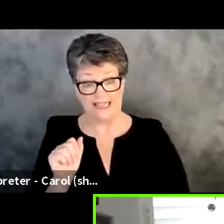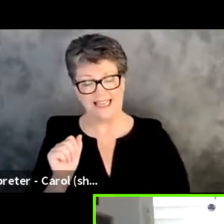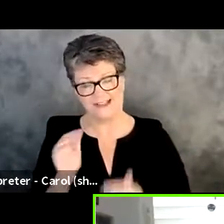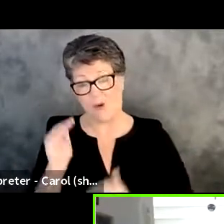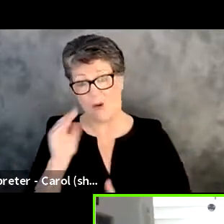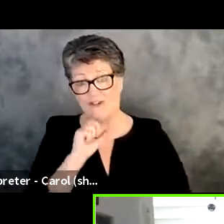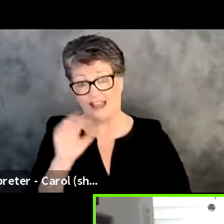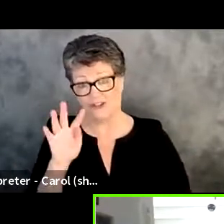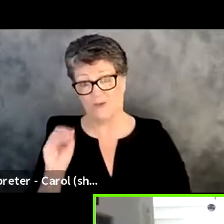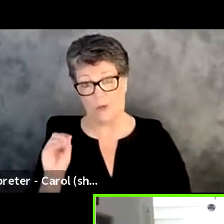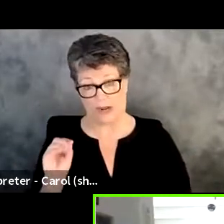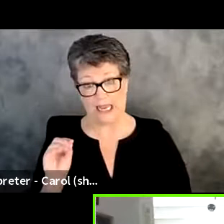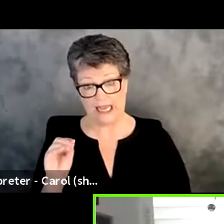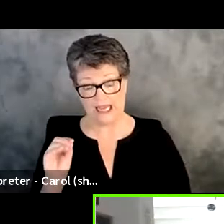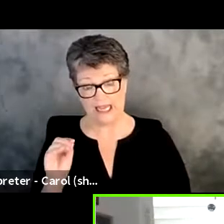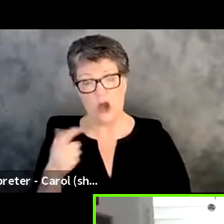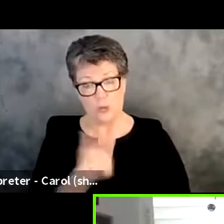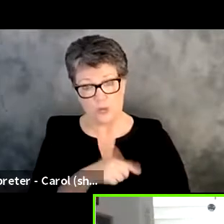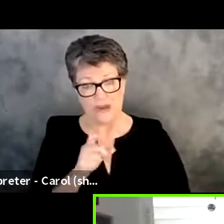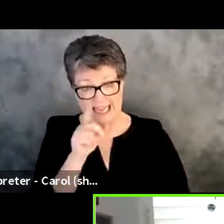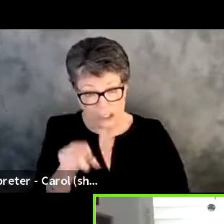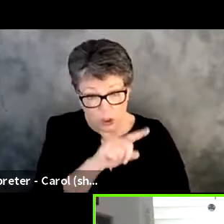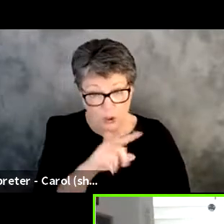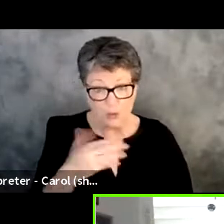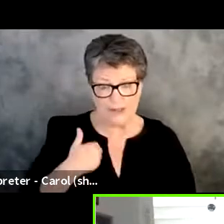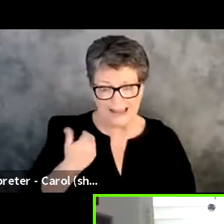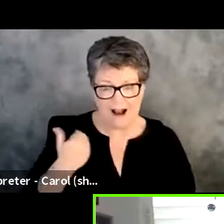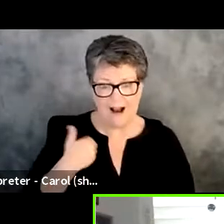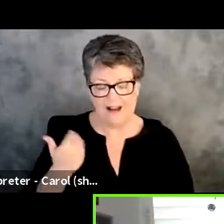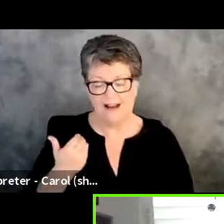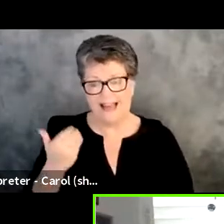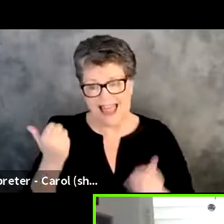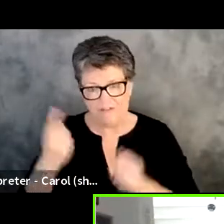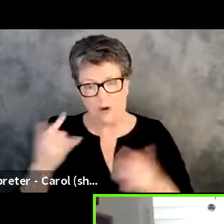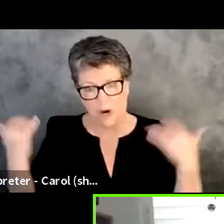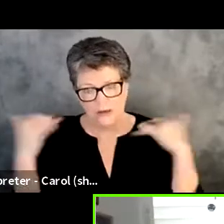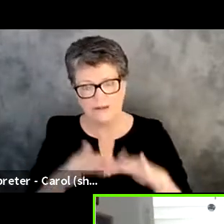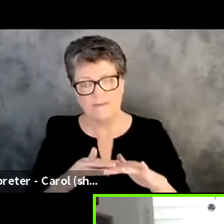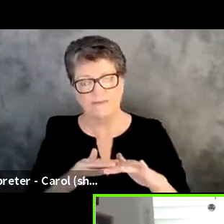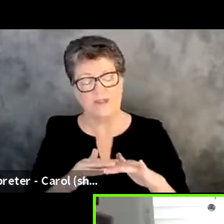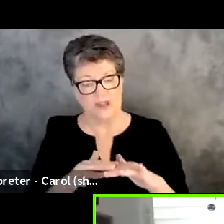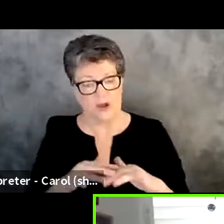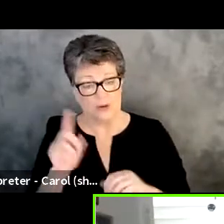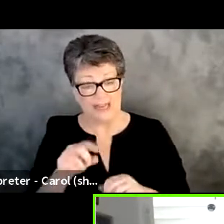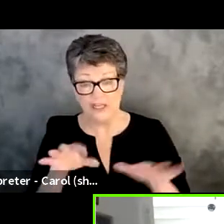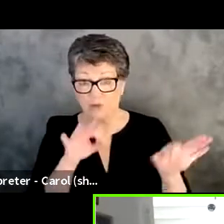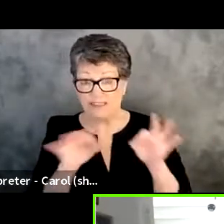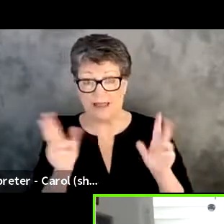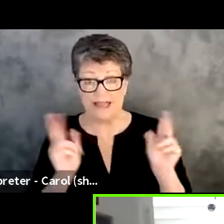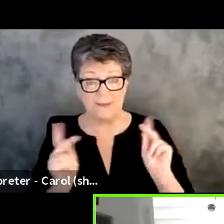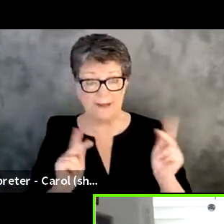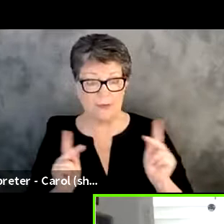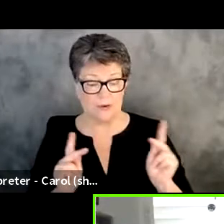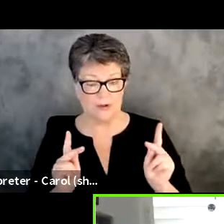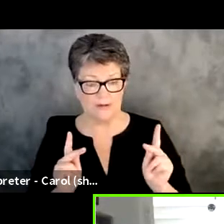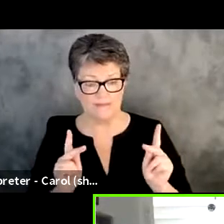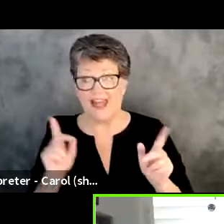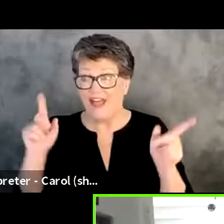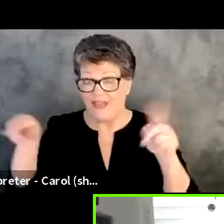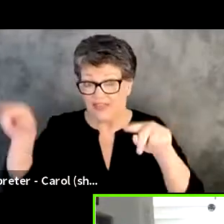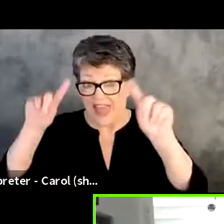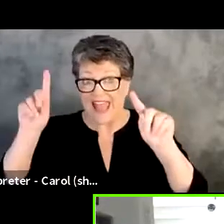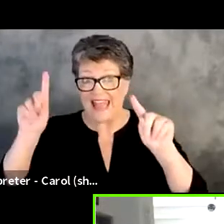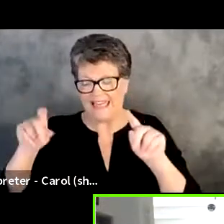of 40. We need you, we meaning everybody, you know, we need to explain to people that they need to